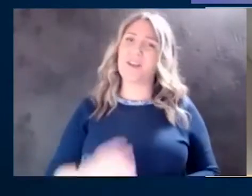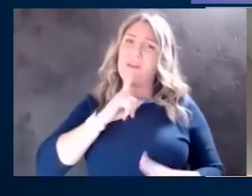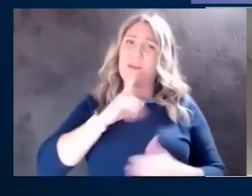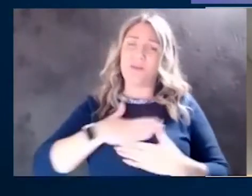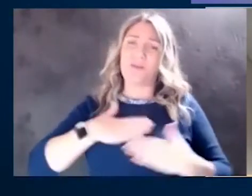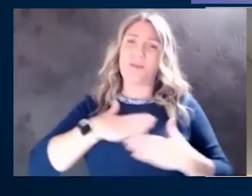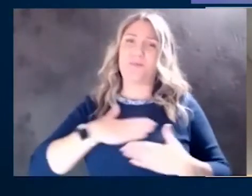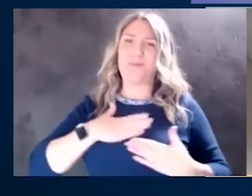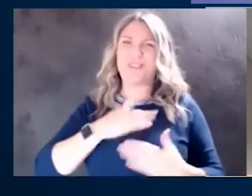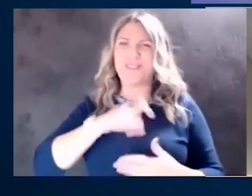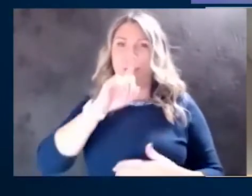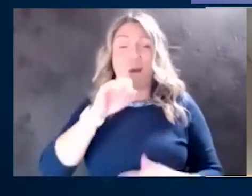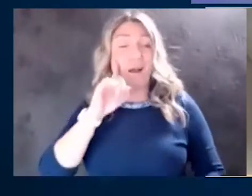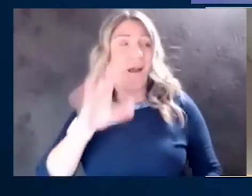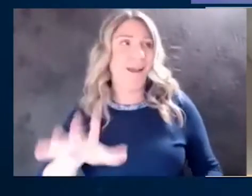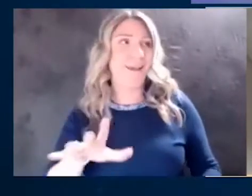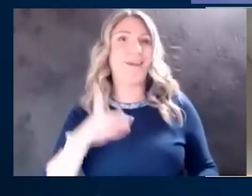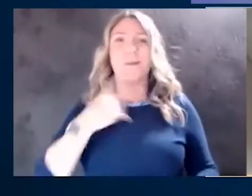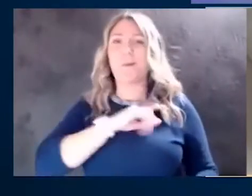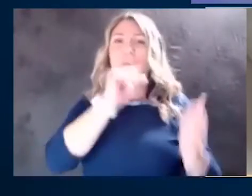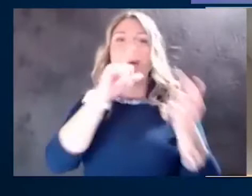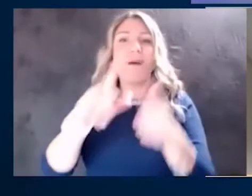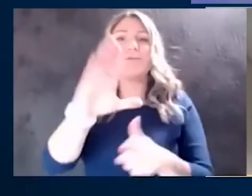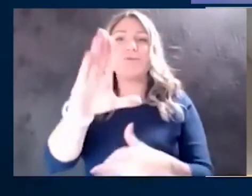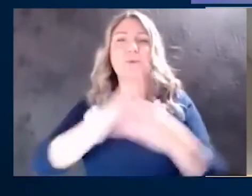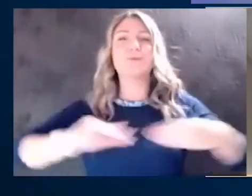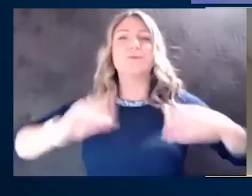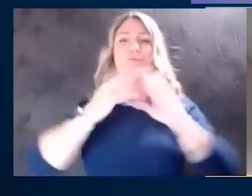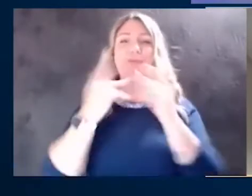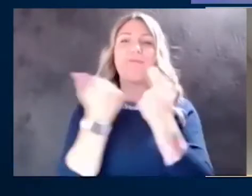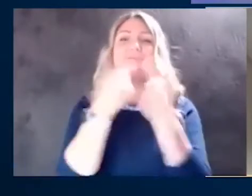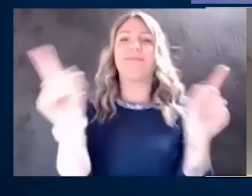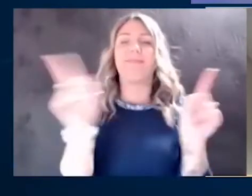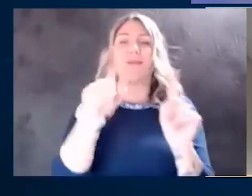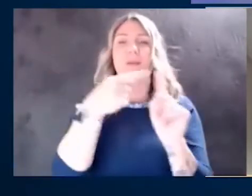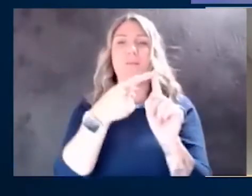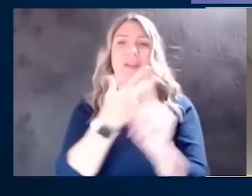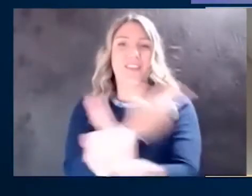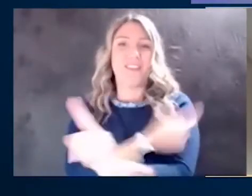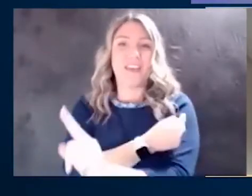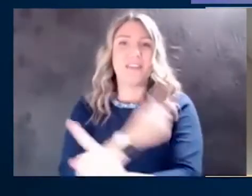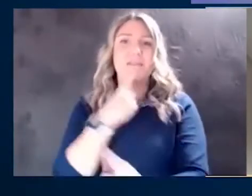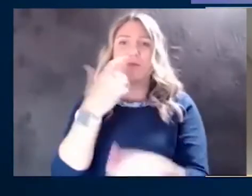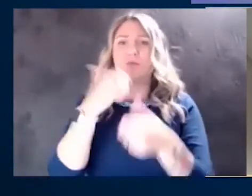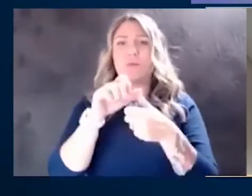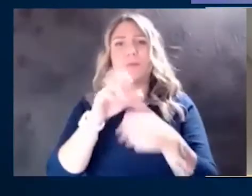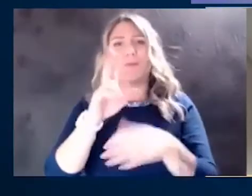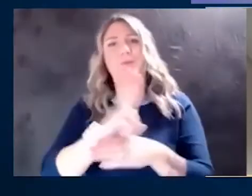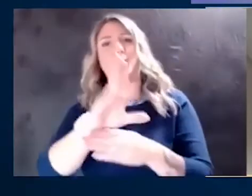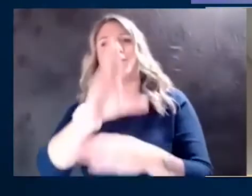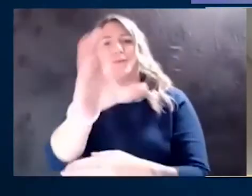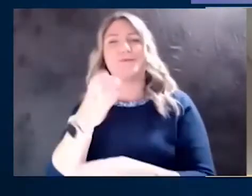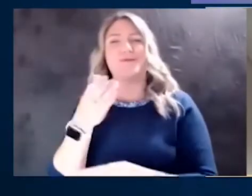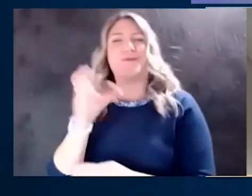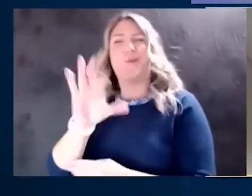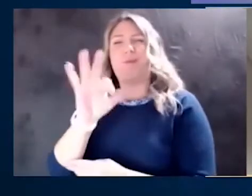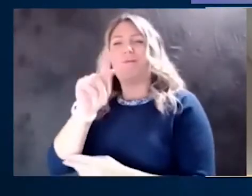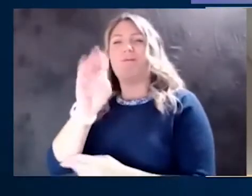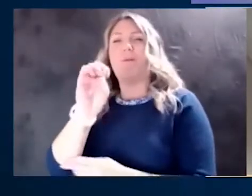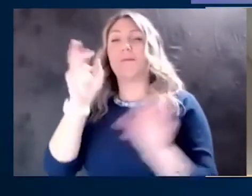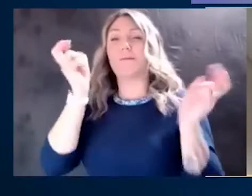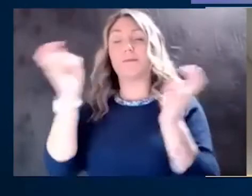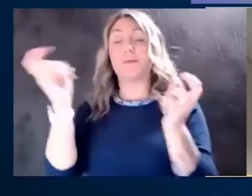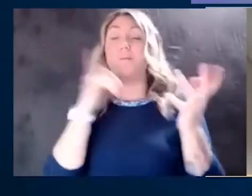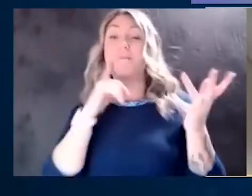we all do, having you tell your story about being vaccinated. Remember to keep using the force. And there may be some questions I'm going to turn to you, so stay sharp